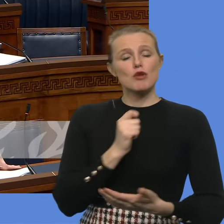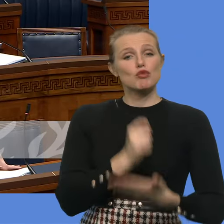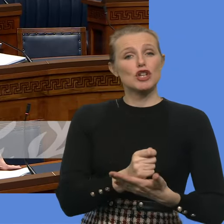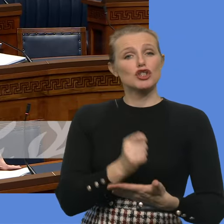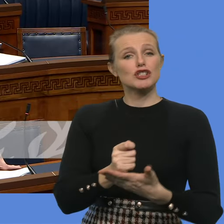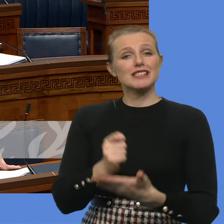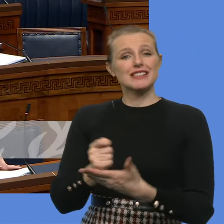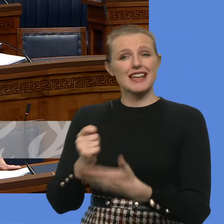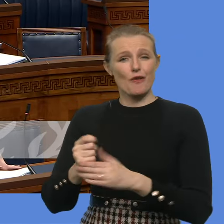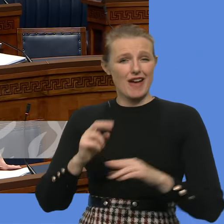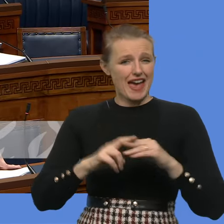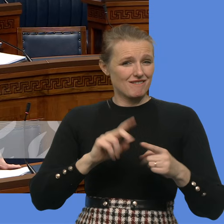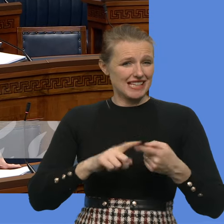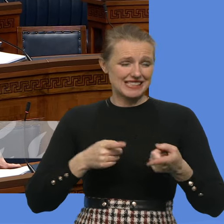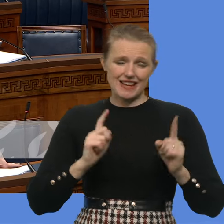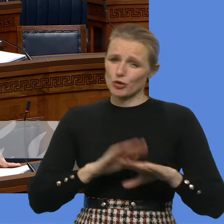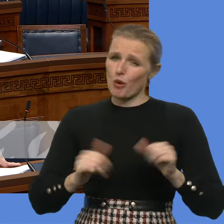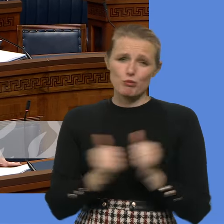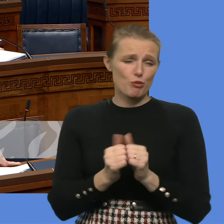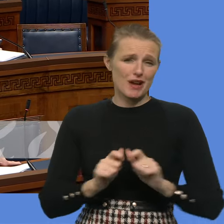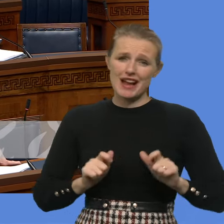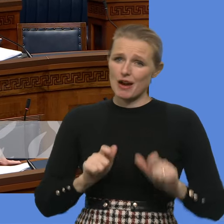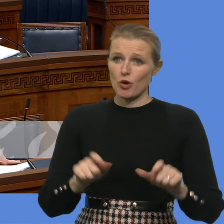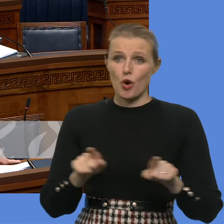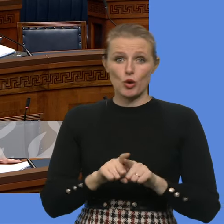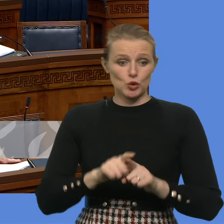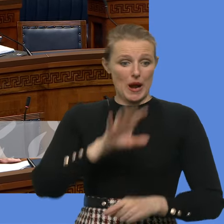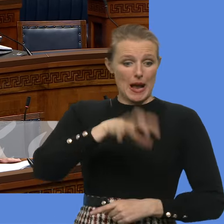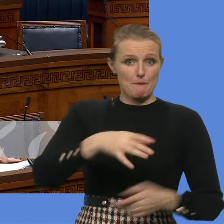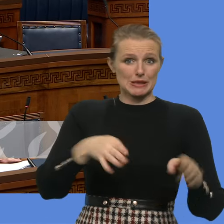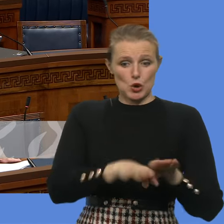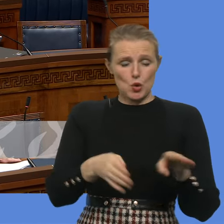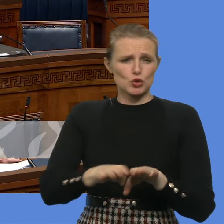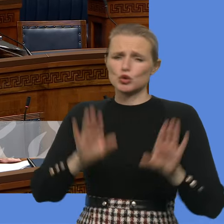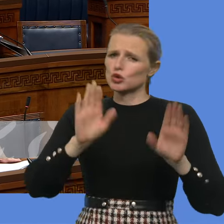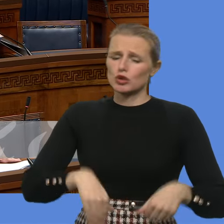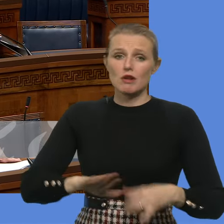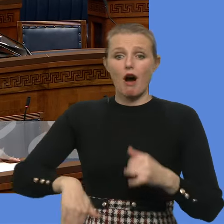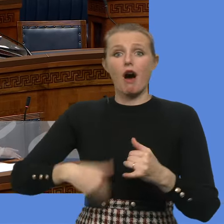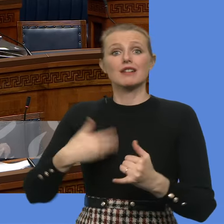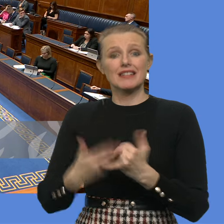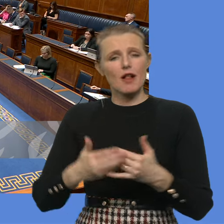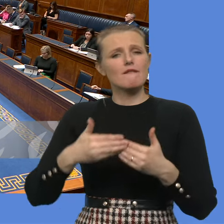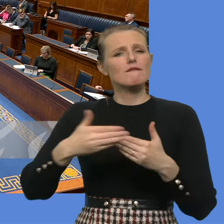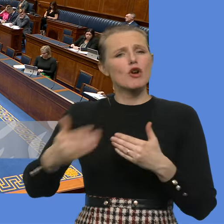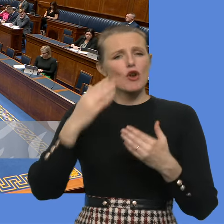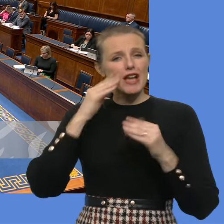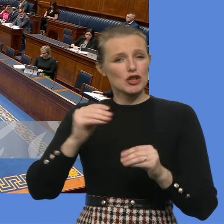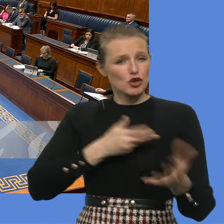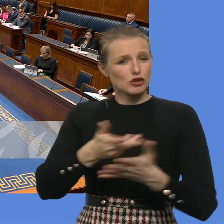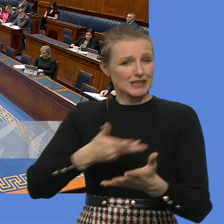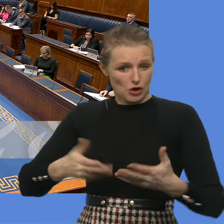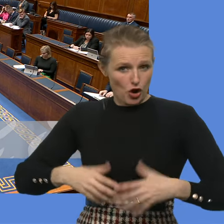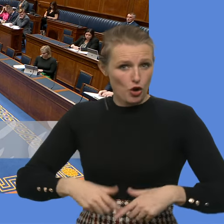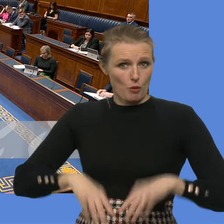of further education staff and potential campus closures before the review of the further education delivery model is completed? Minister.